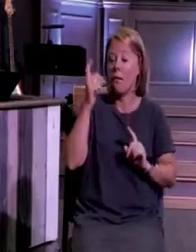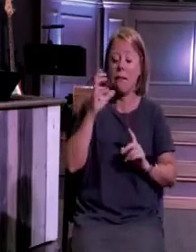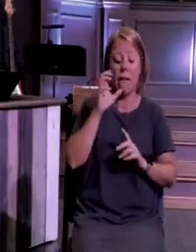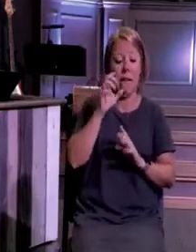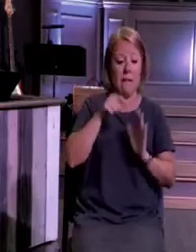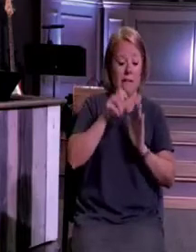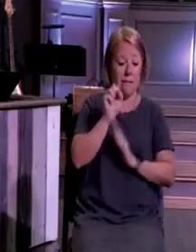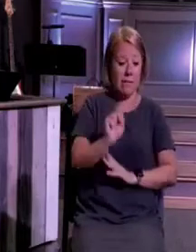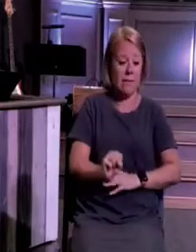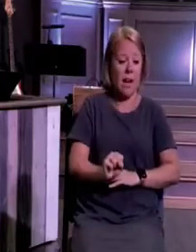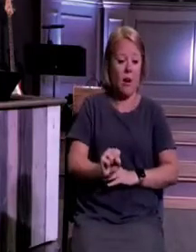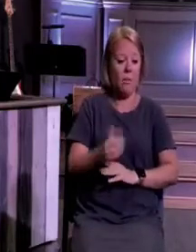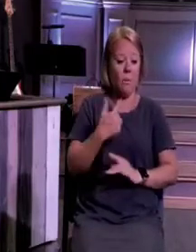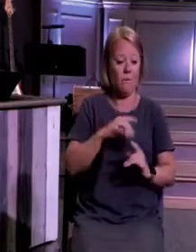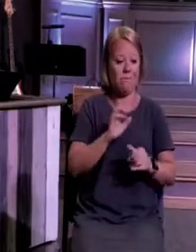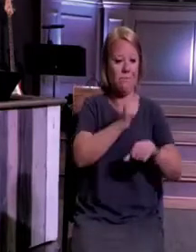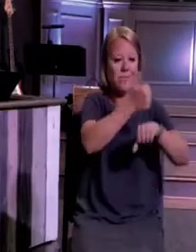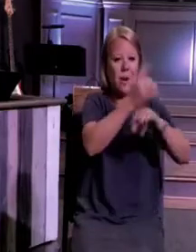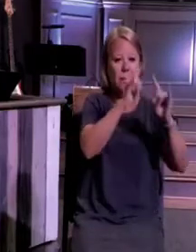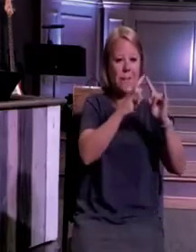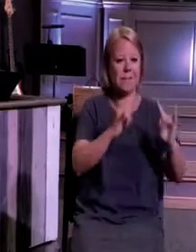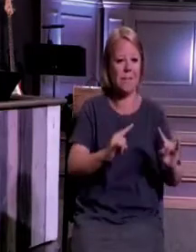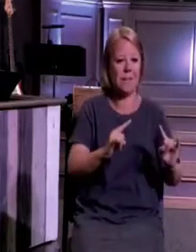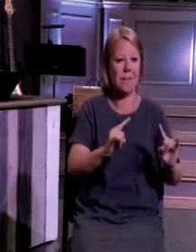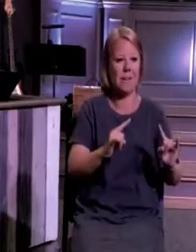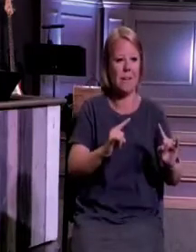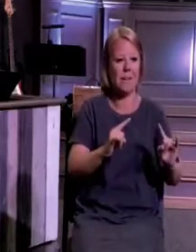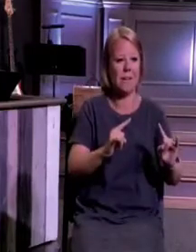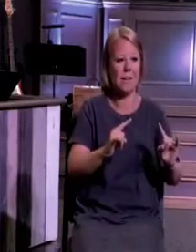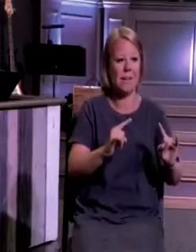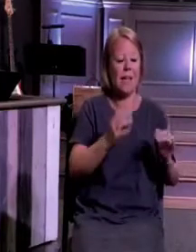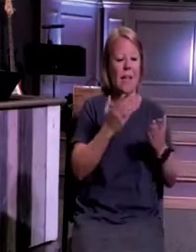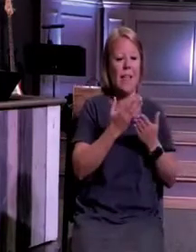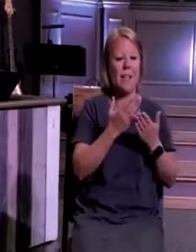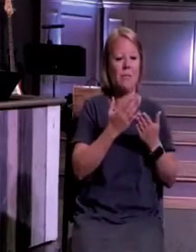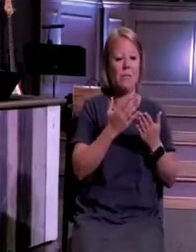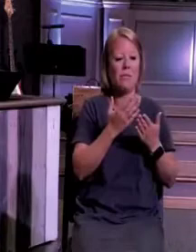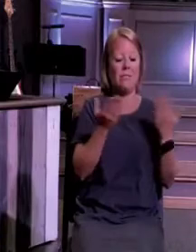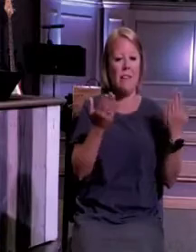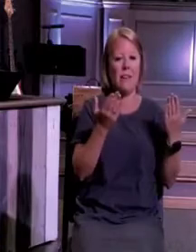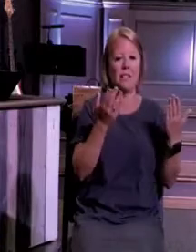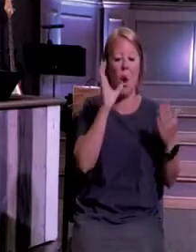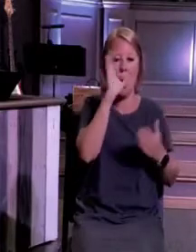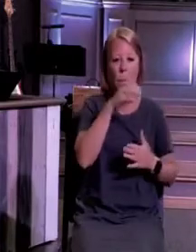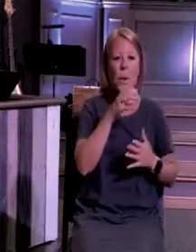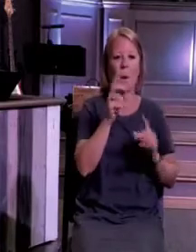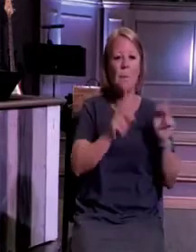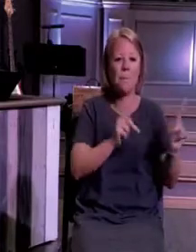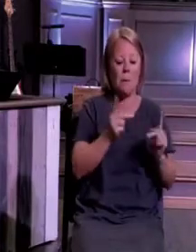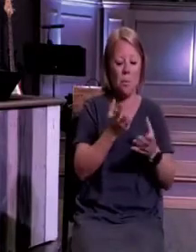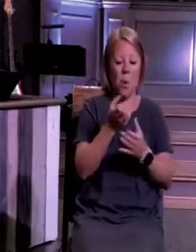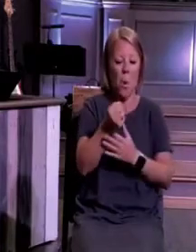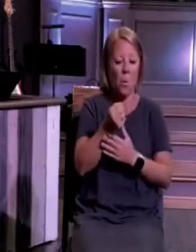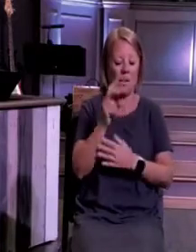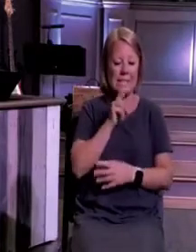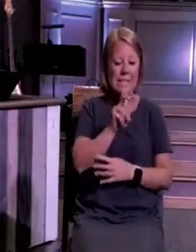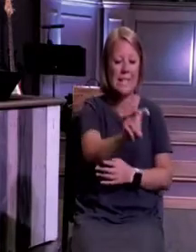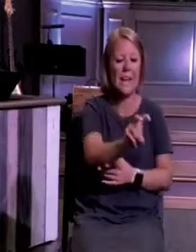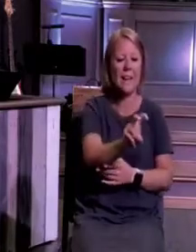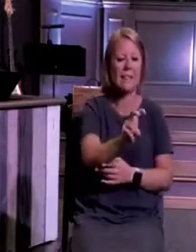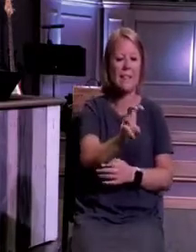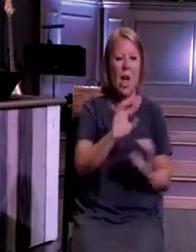deep south, when they're going to put up a tent, they're handling snakes or doing weird stuff. And frankly, nobody comes to that.